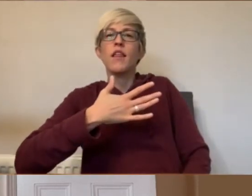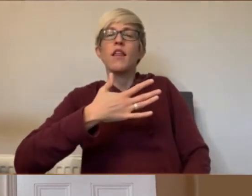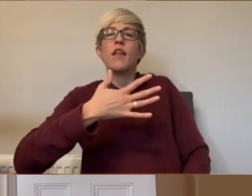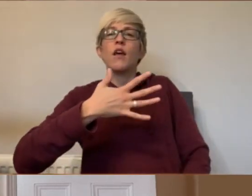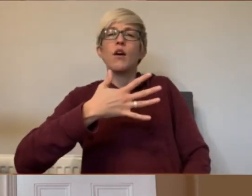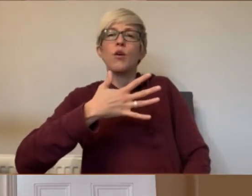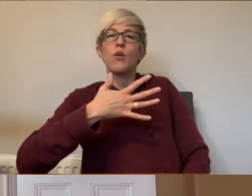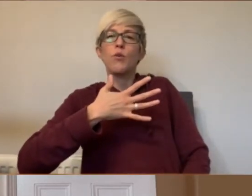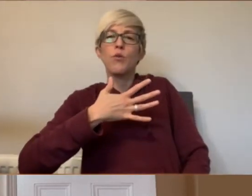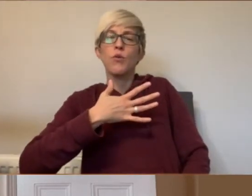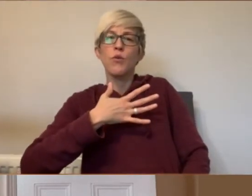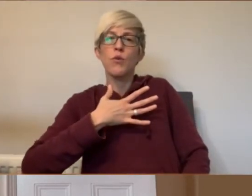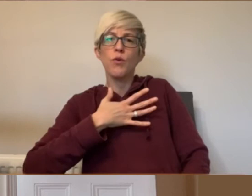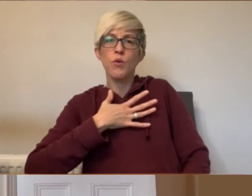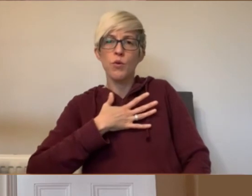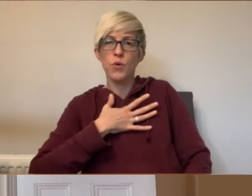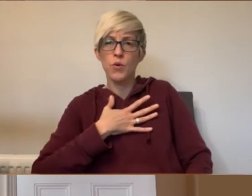slow as you can make them today.